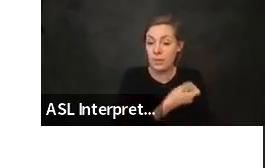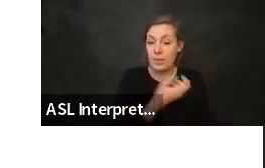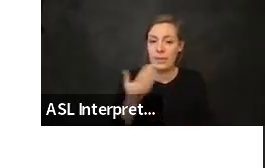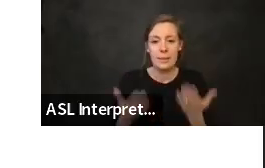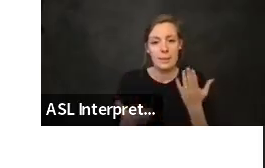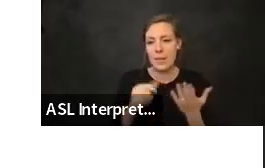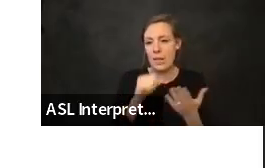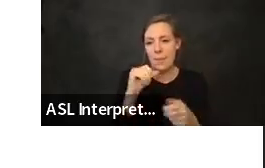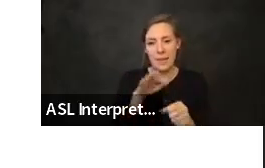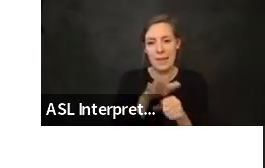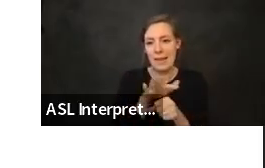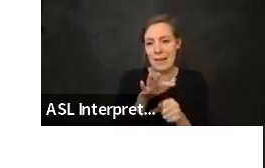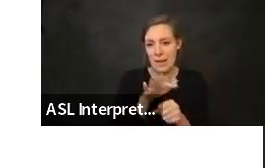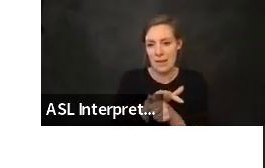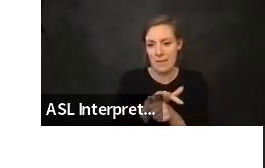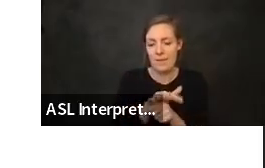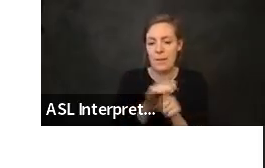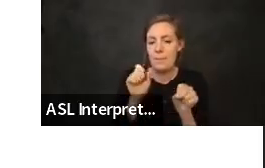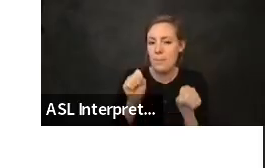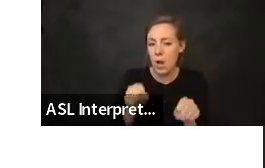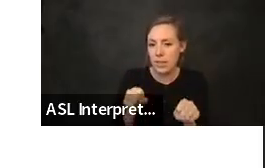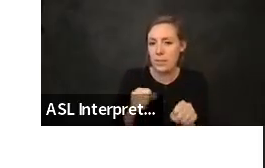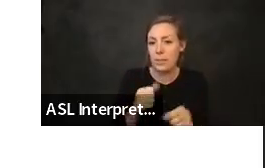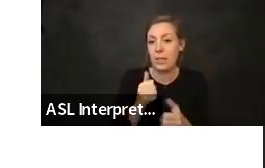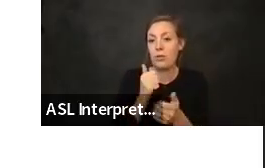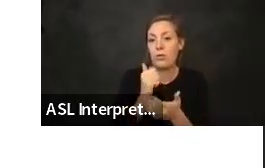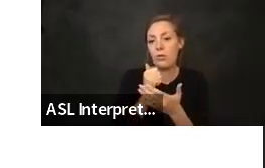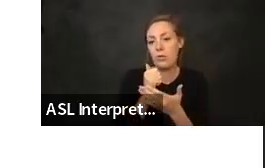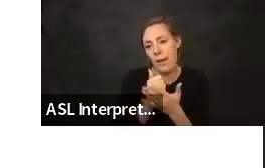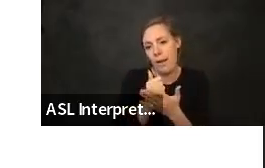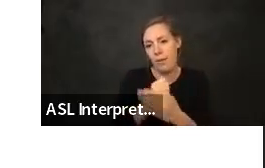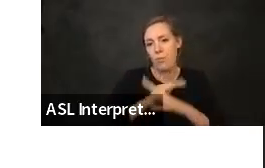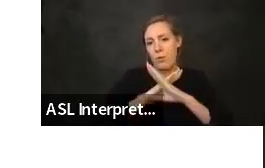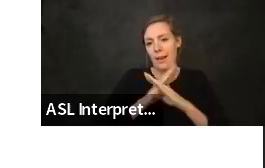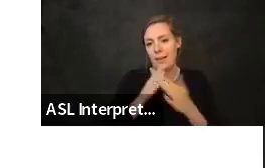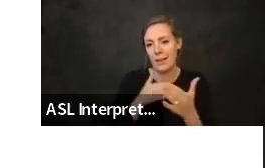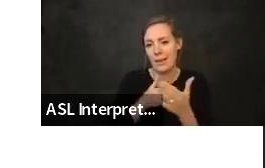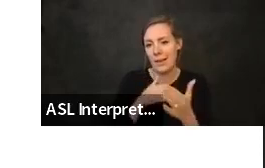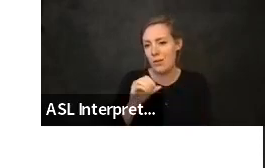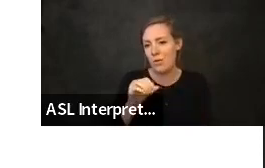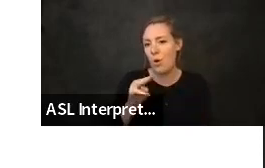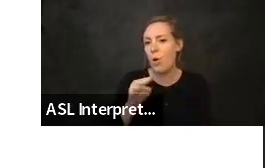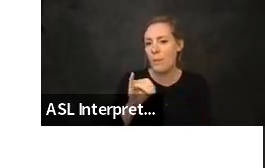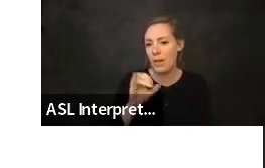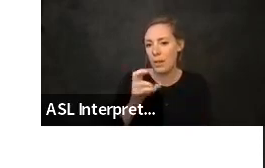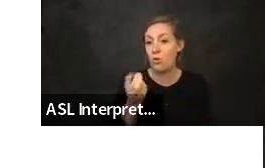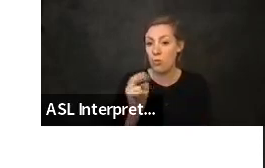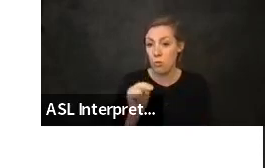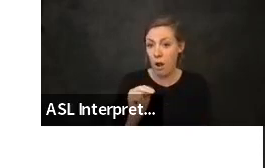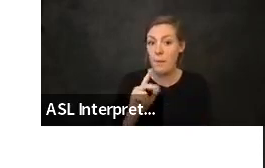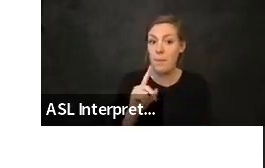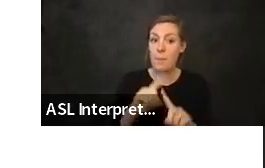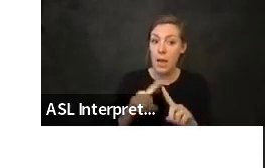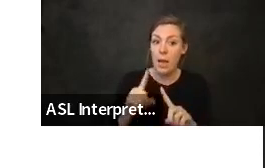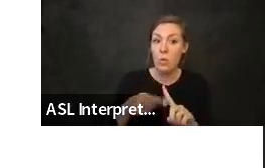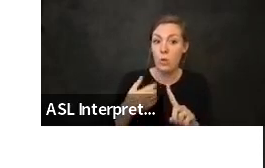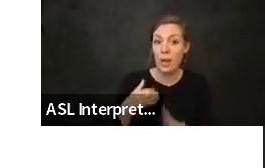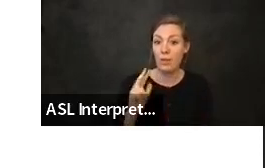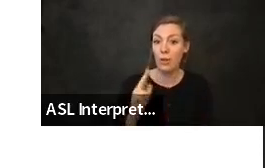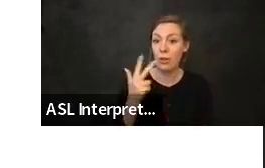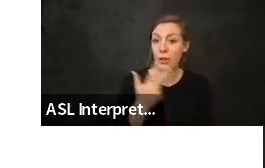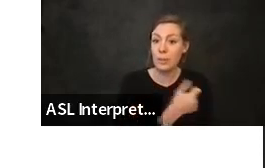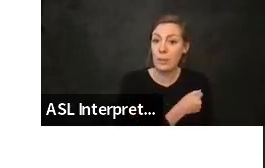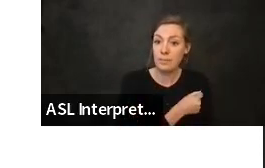be sufficient to help protect against infection from Omicron. But when individuals have that 3rd dose,